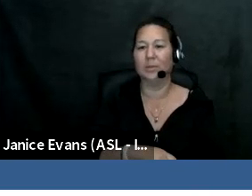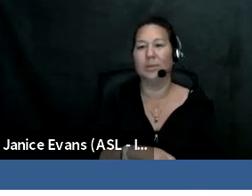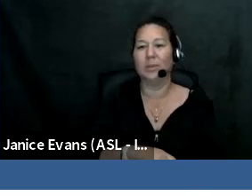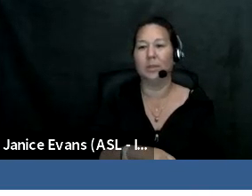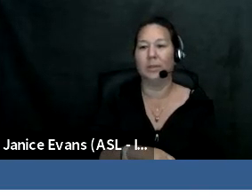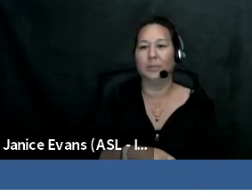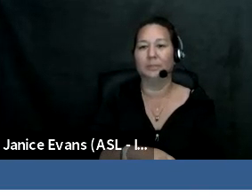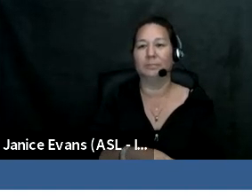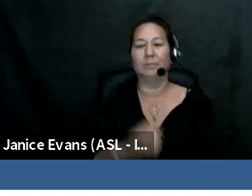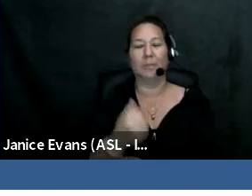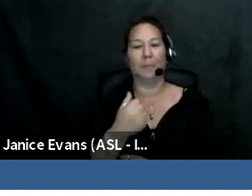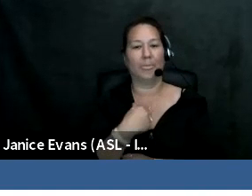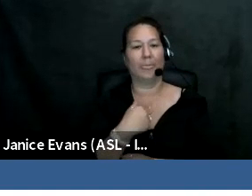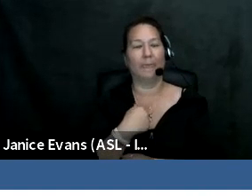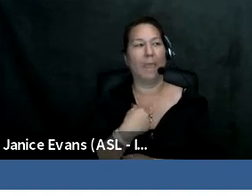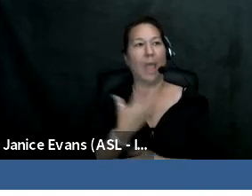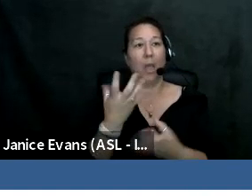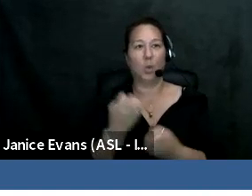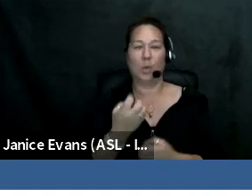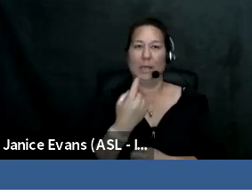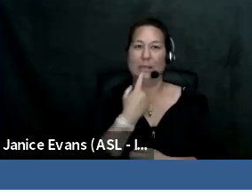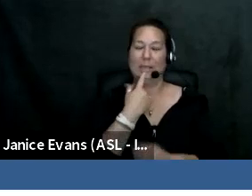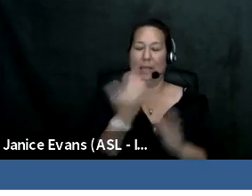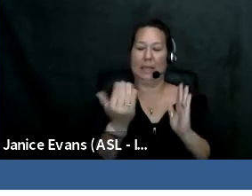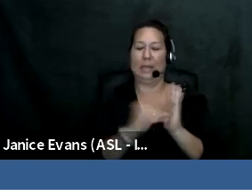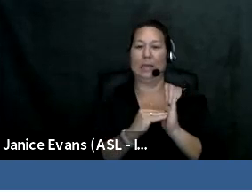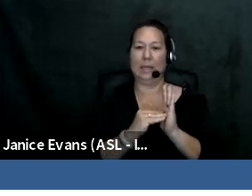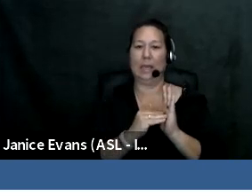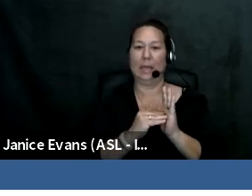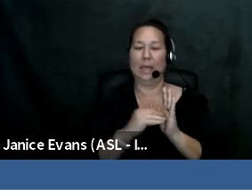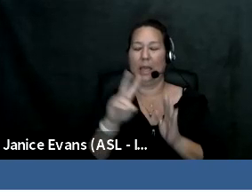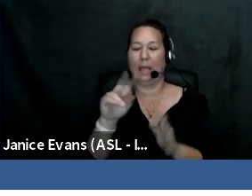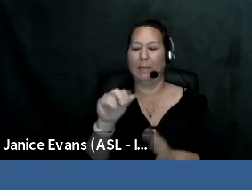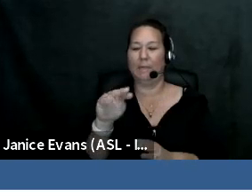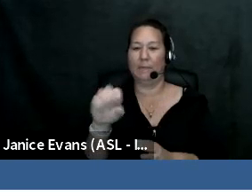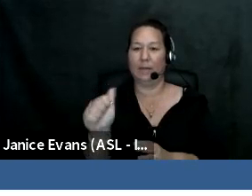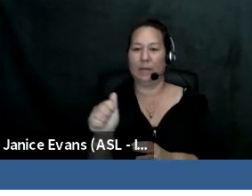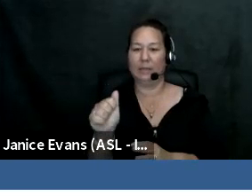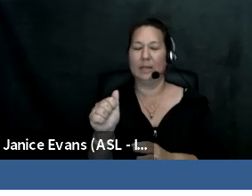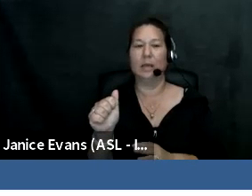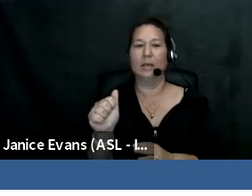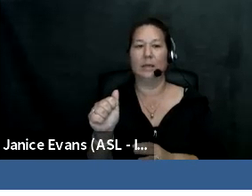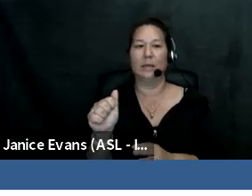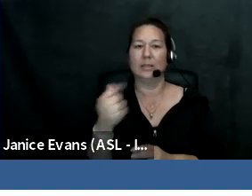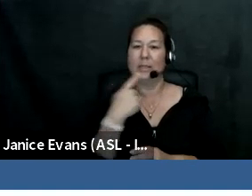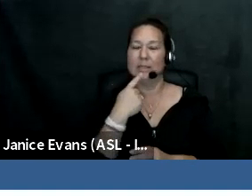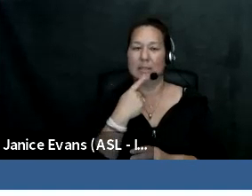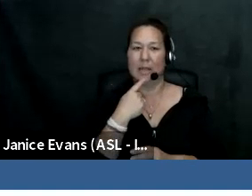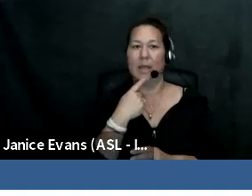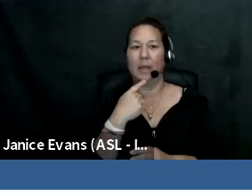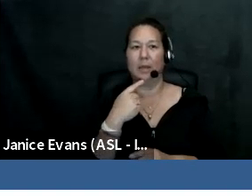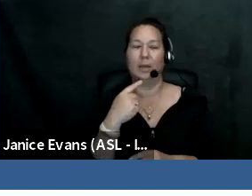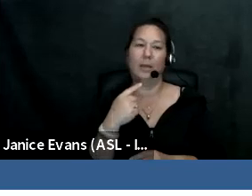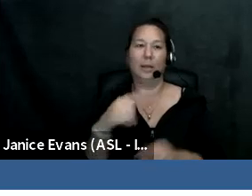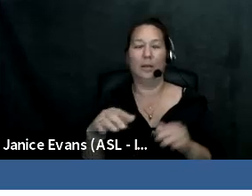Well, I wanted to echo what Vanessa Cedeno said on behalf of Supervisor Chan. We are